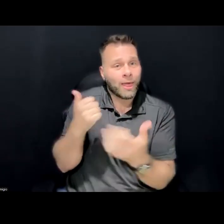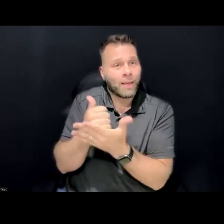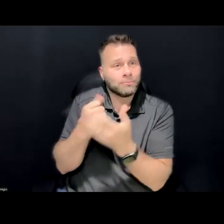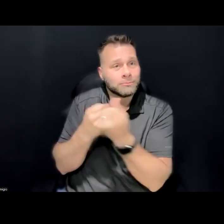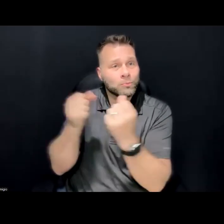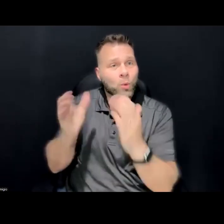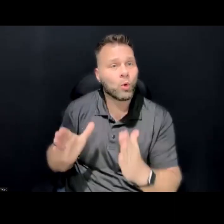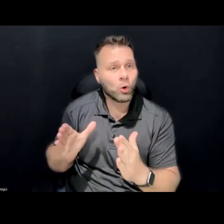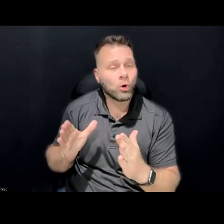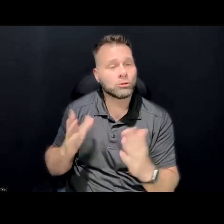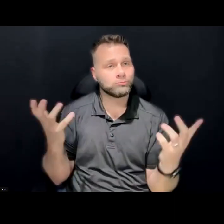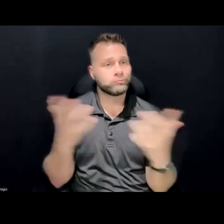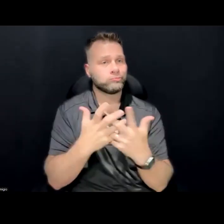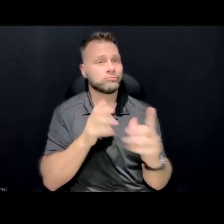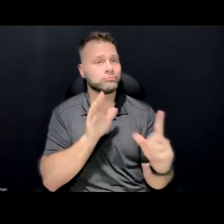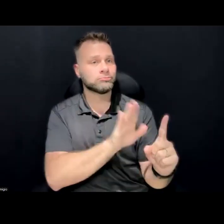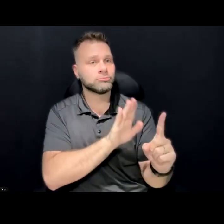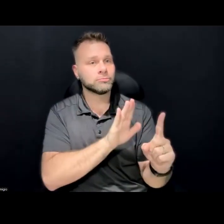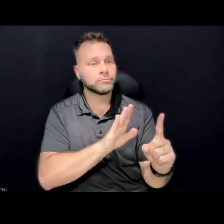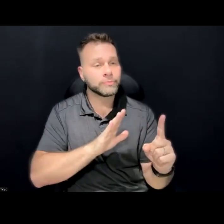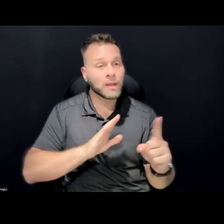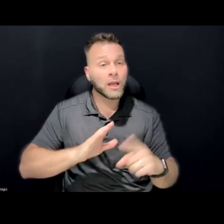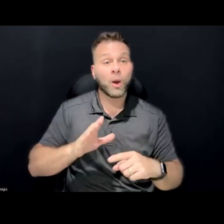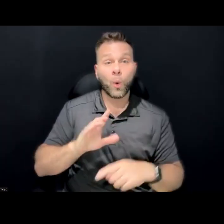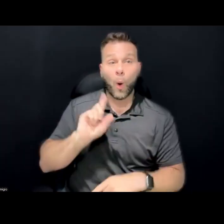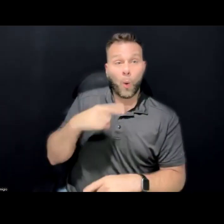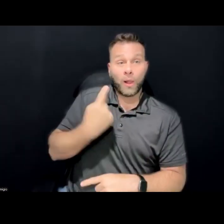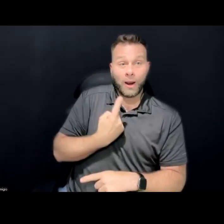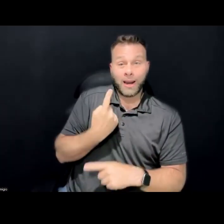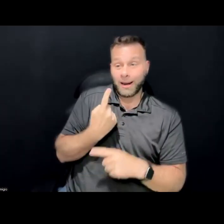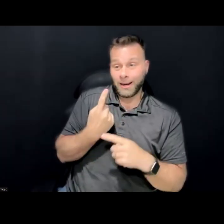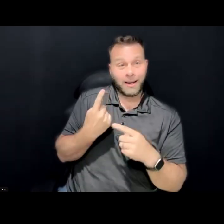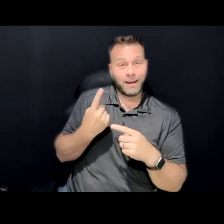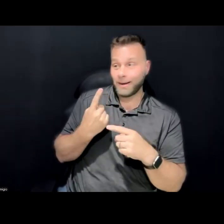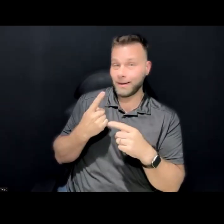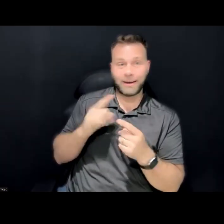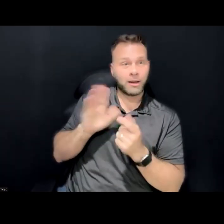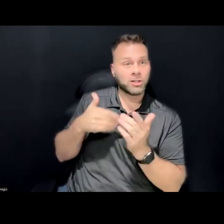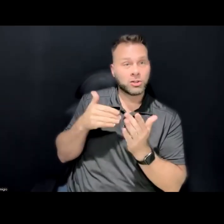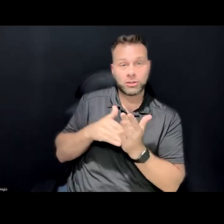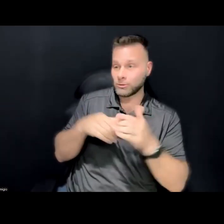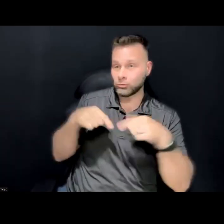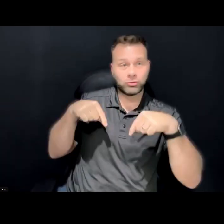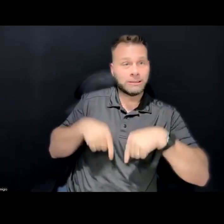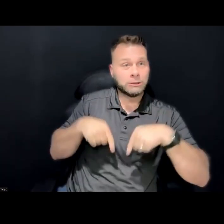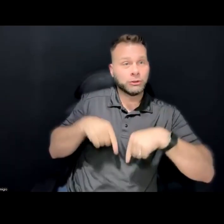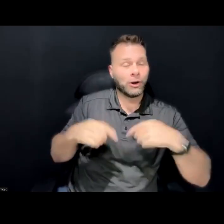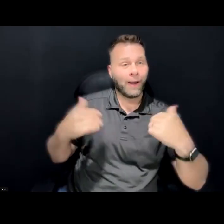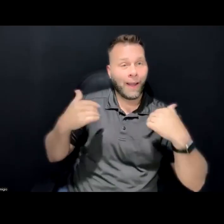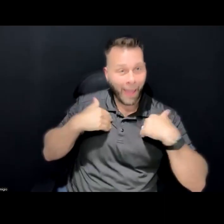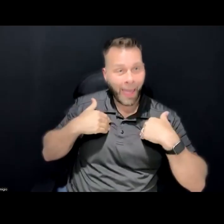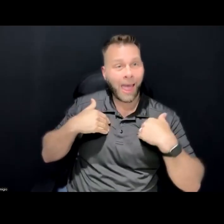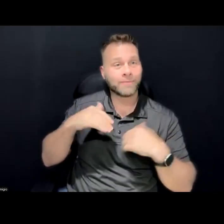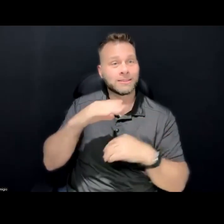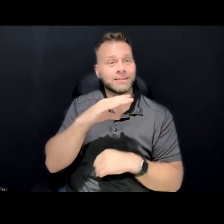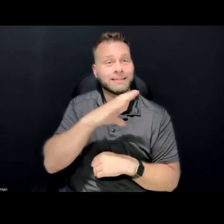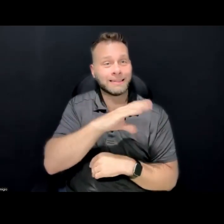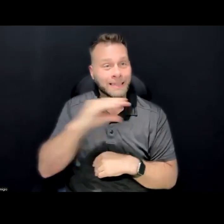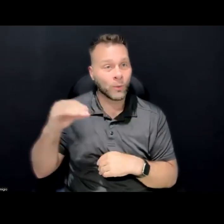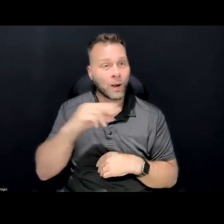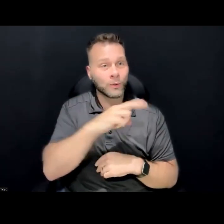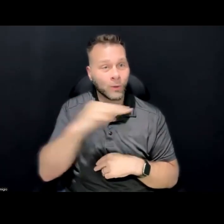only one who has a mental health therapist from Nicaragua who are working directly with these unaccompanied youth. So